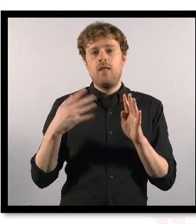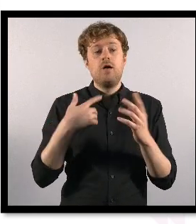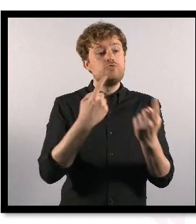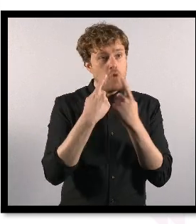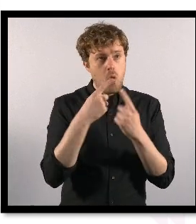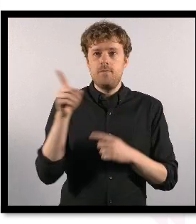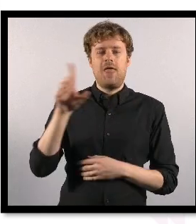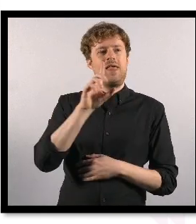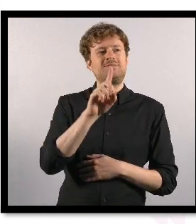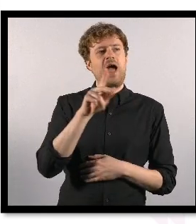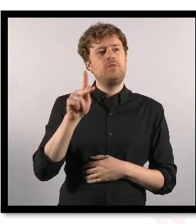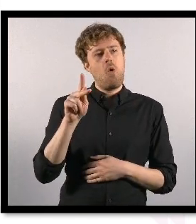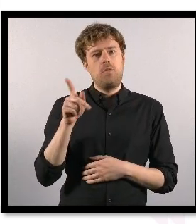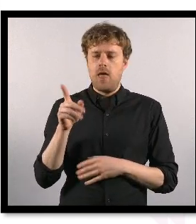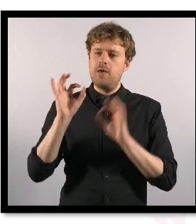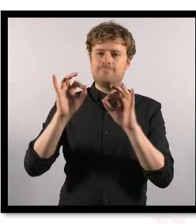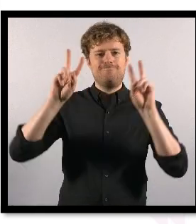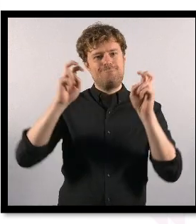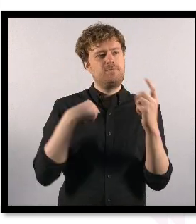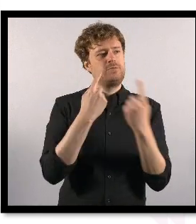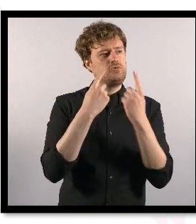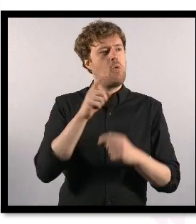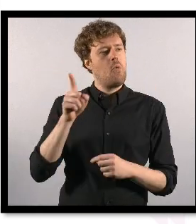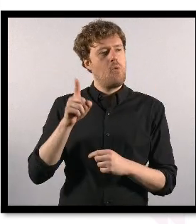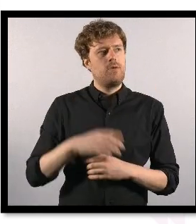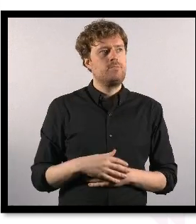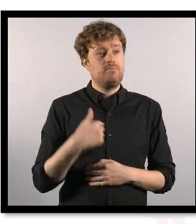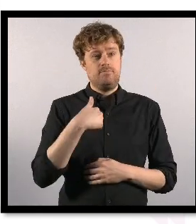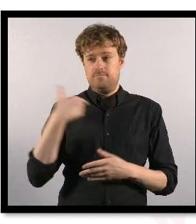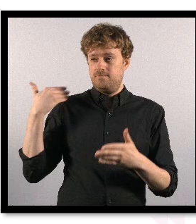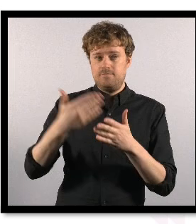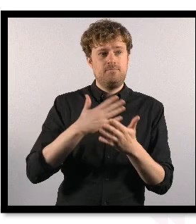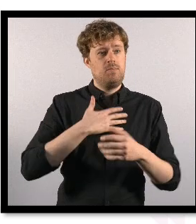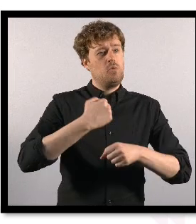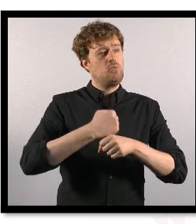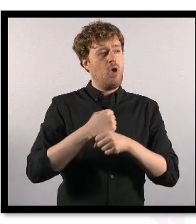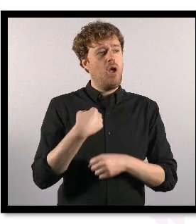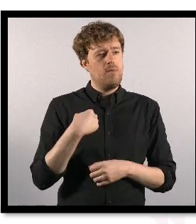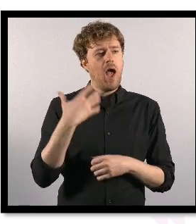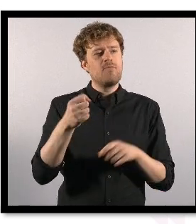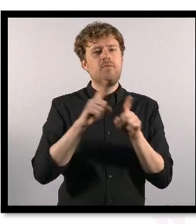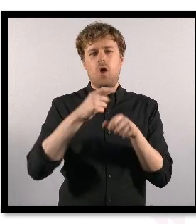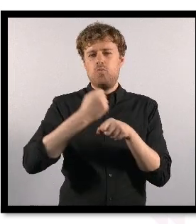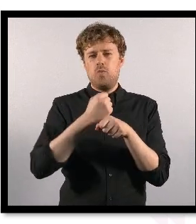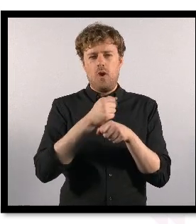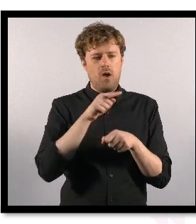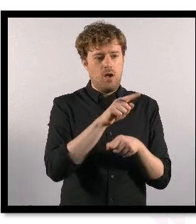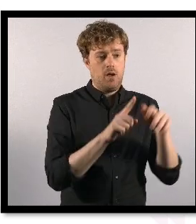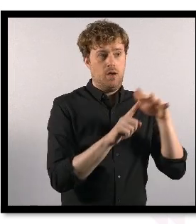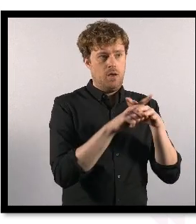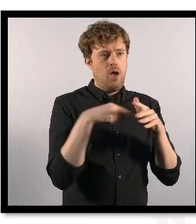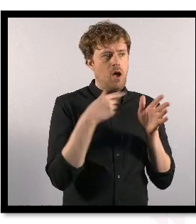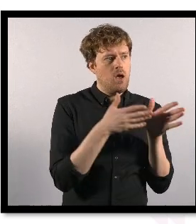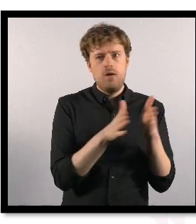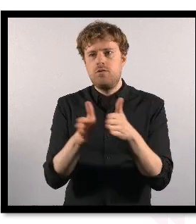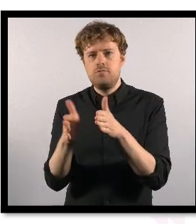and grow. And Dan was one of those persons for me as well. I do remember when he approached me during Kubernetes forums, when we still had them, and it